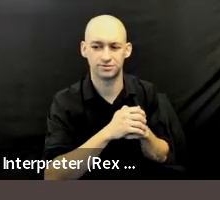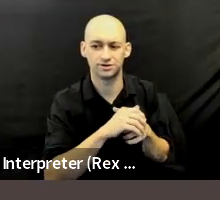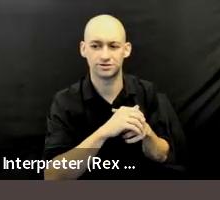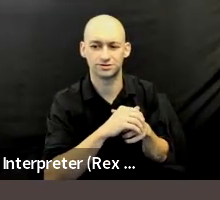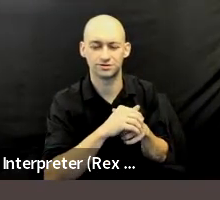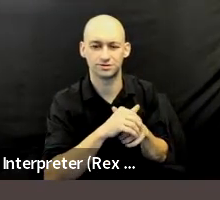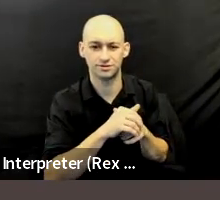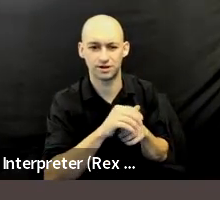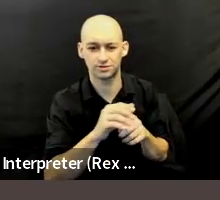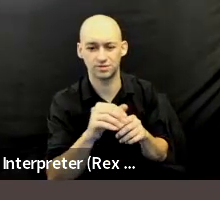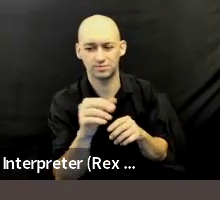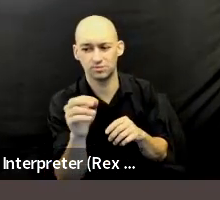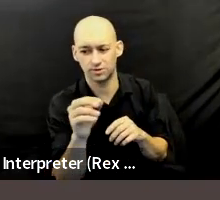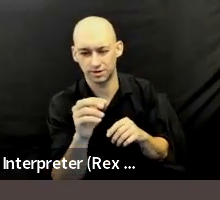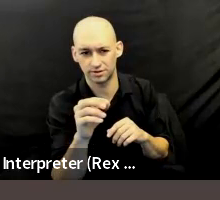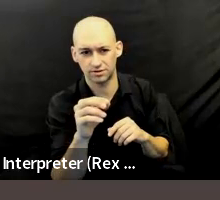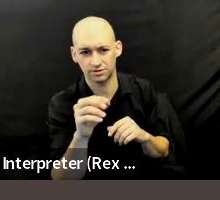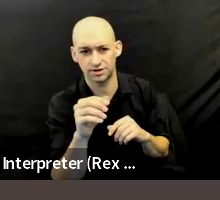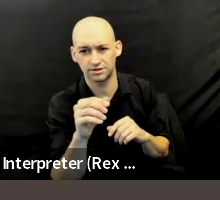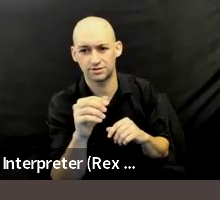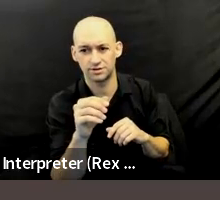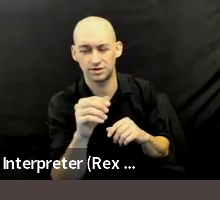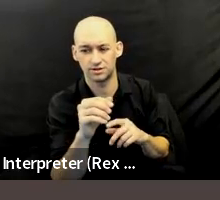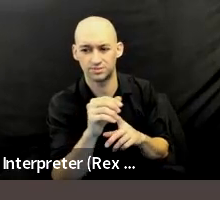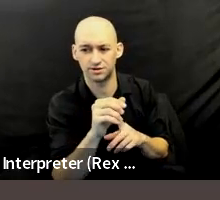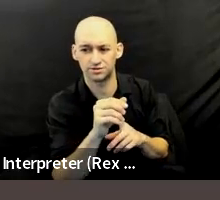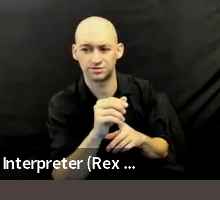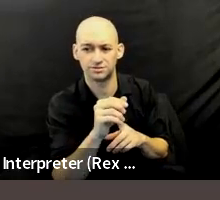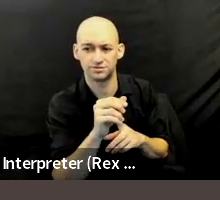Thank you, Director Roberts. Any follow-up?